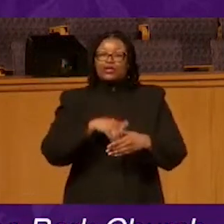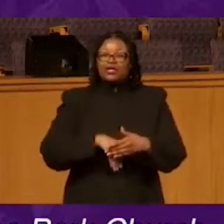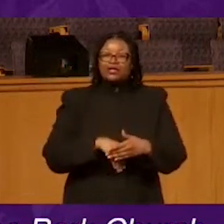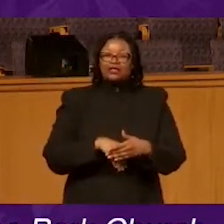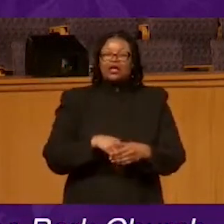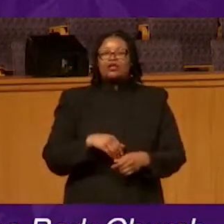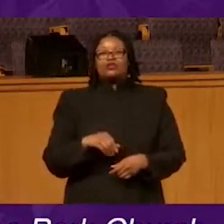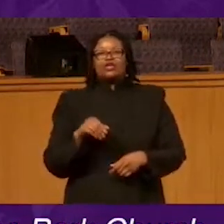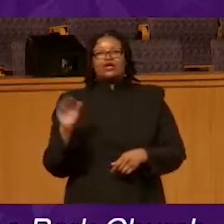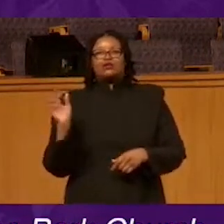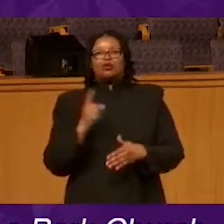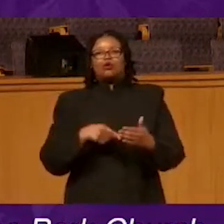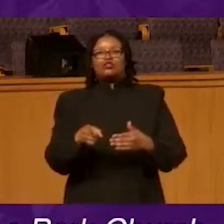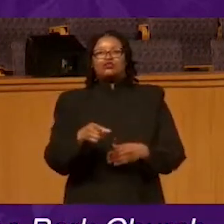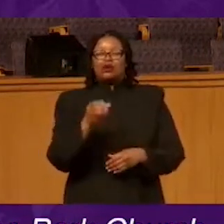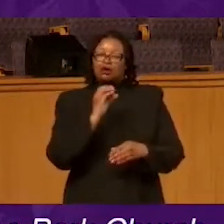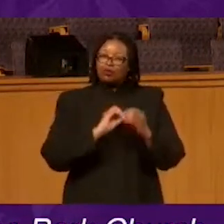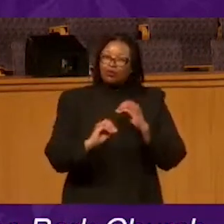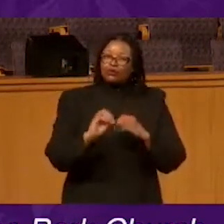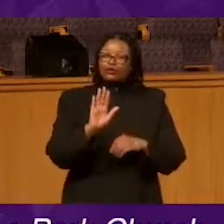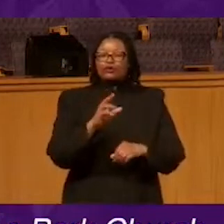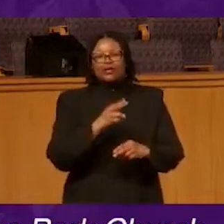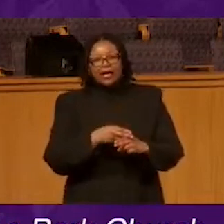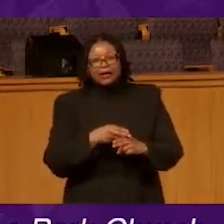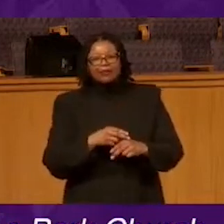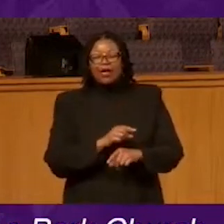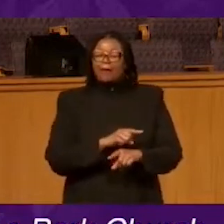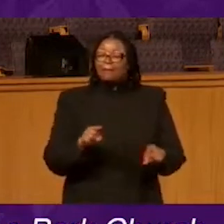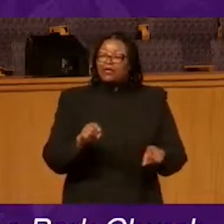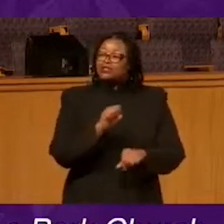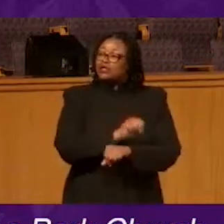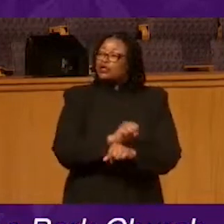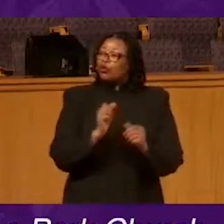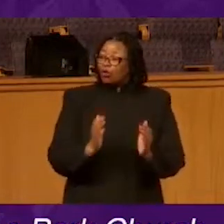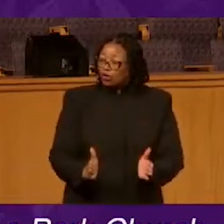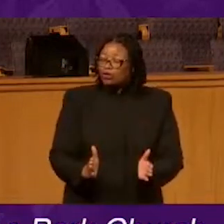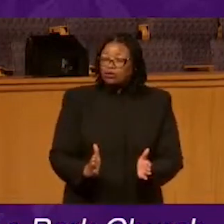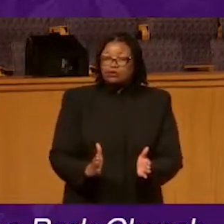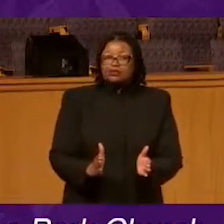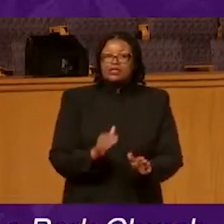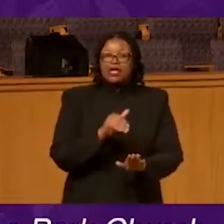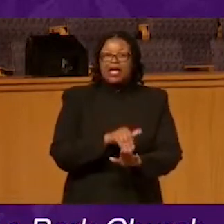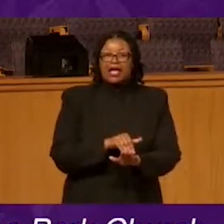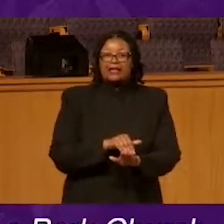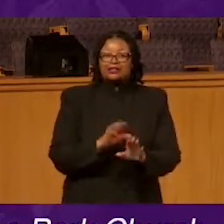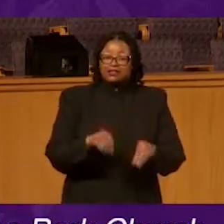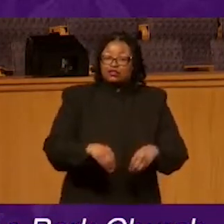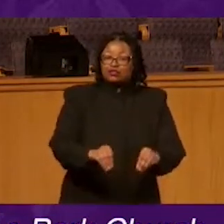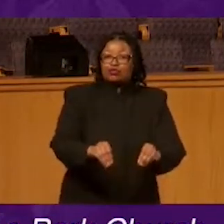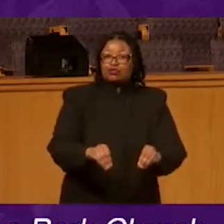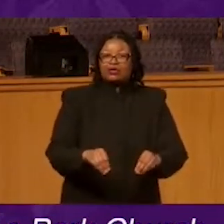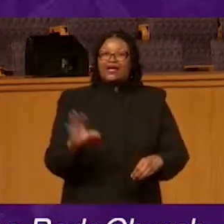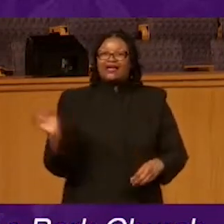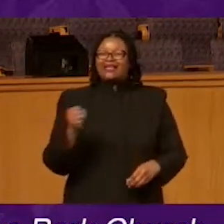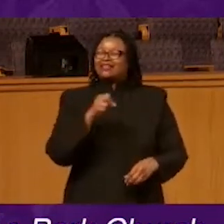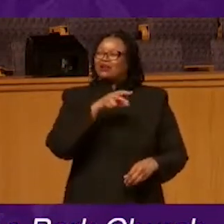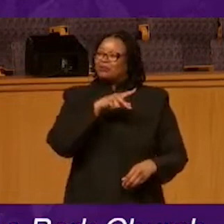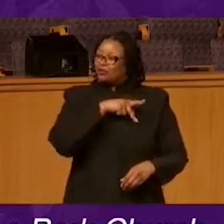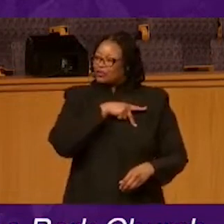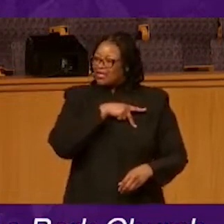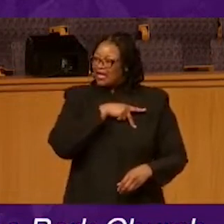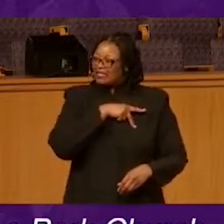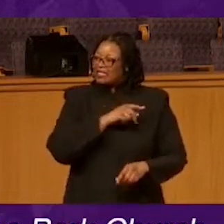what you are ordered, and you are gone. But the workers at Starbucks, they get the personality differences of each